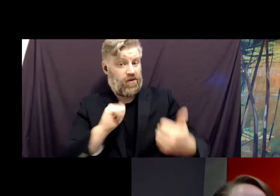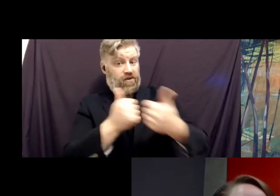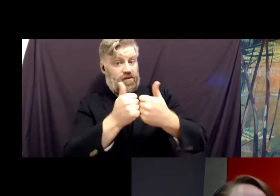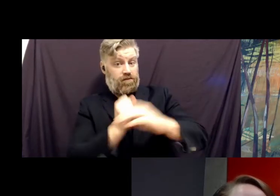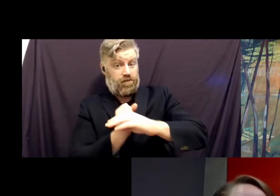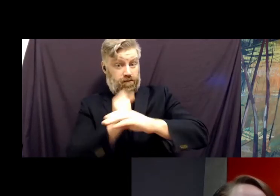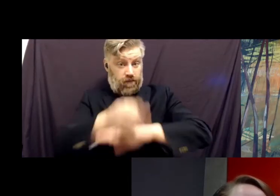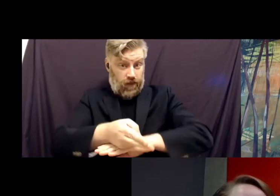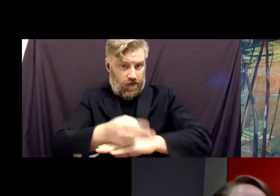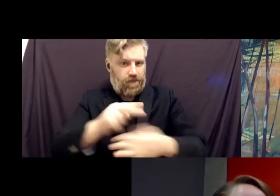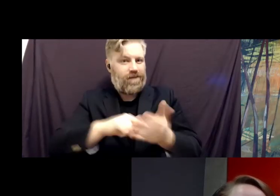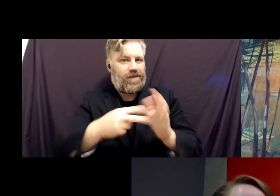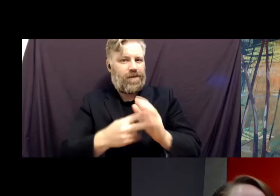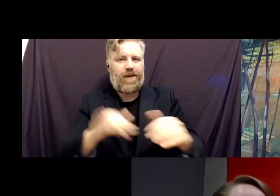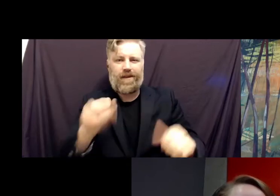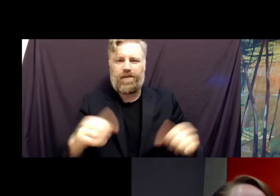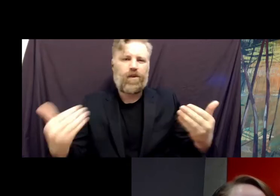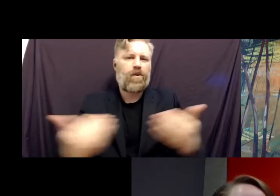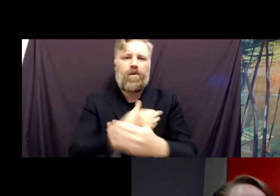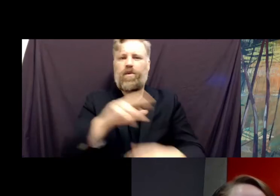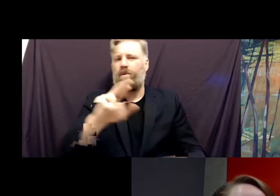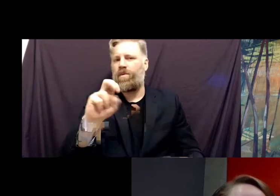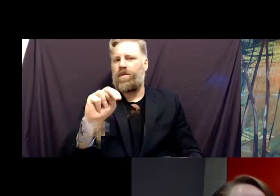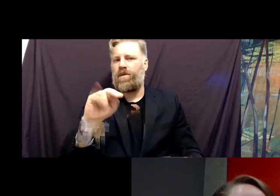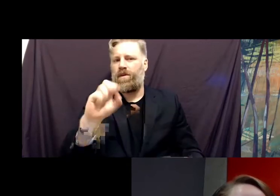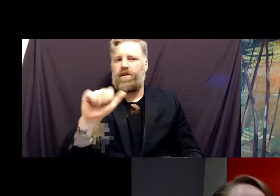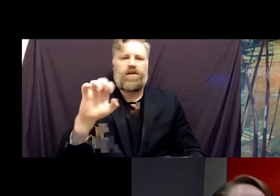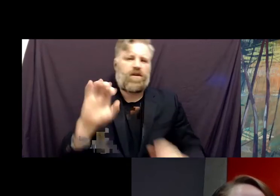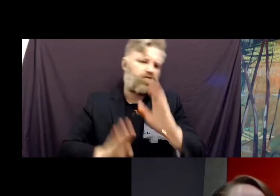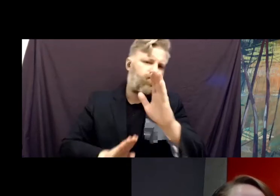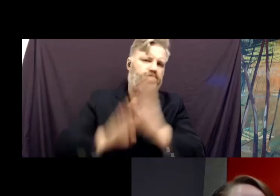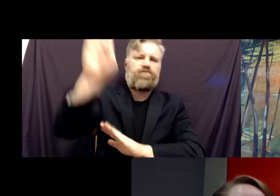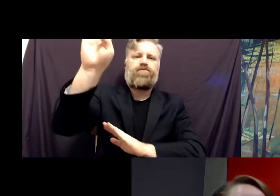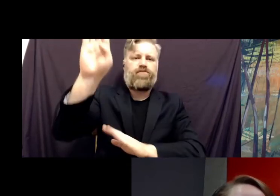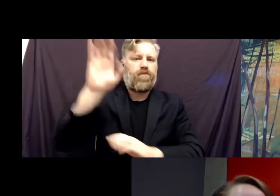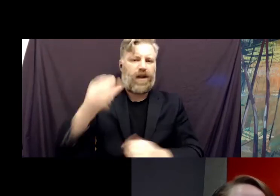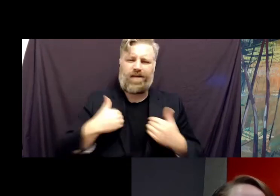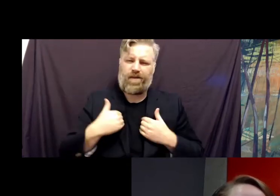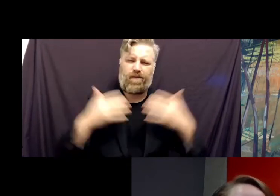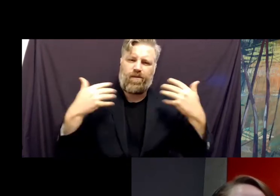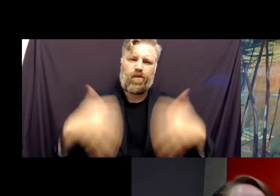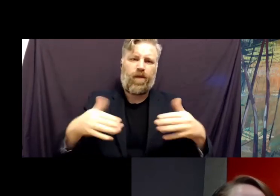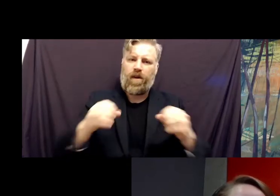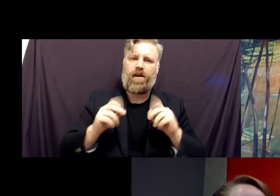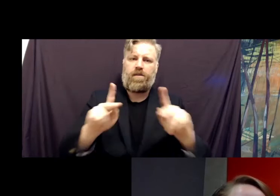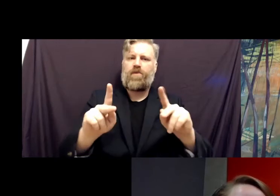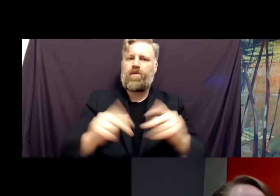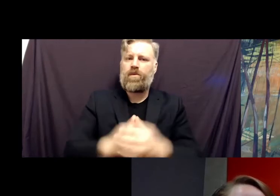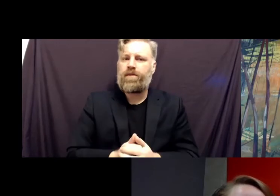new renaissance, a rebirth with great prospects. In the 17th